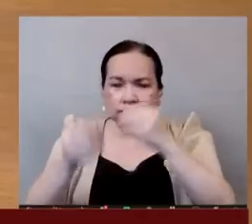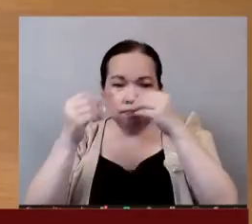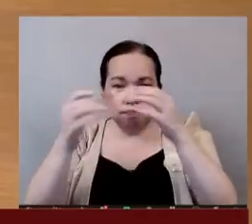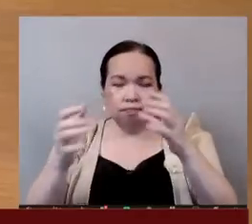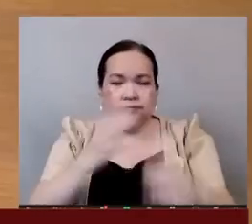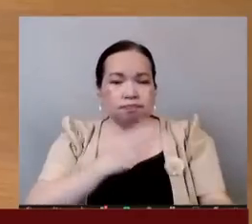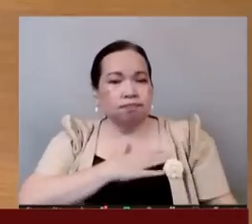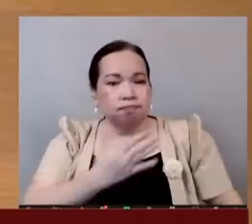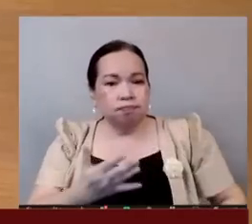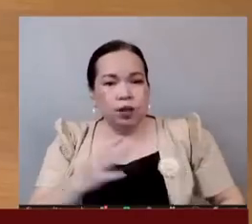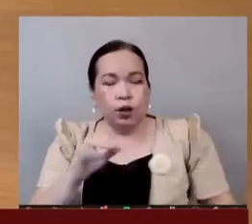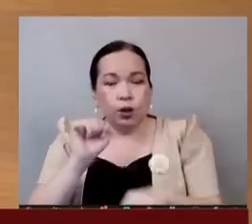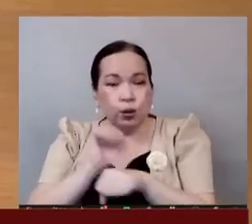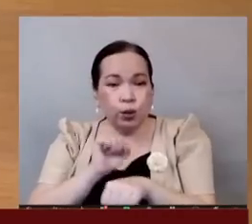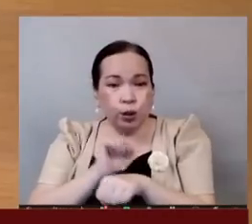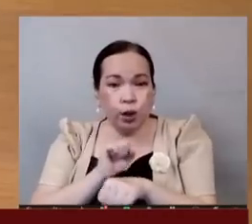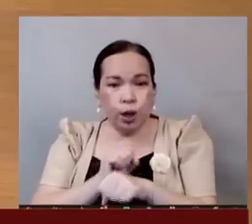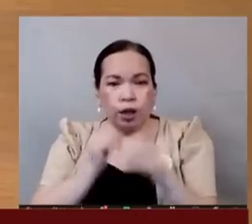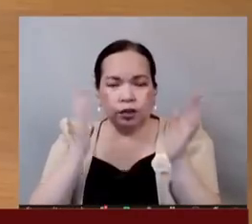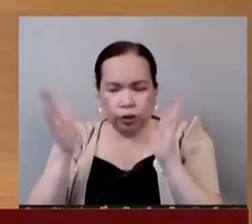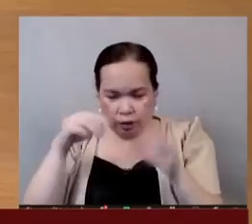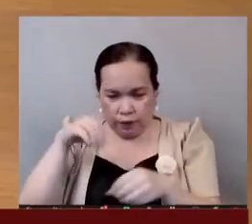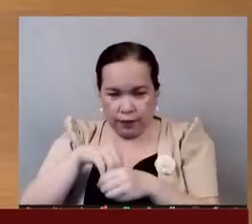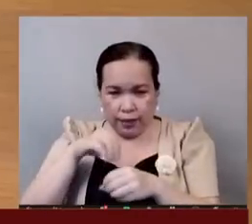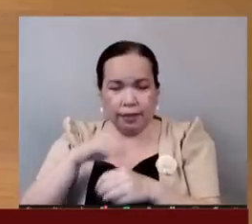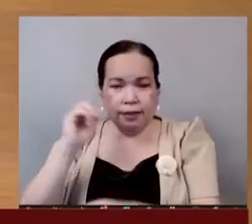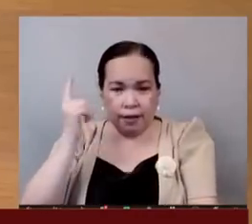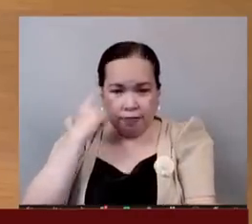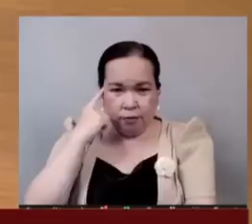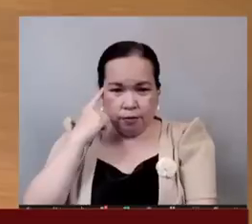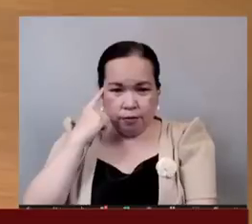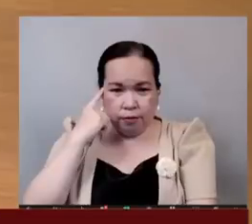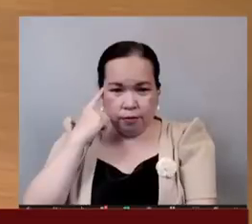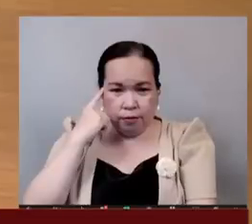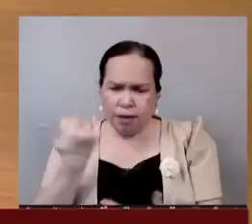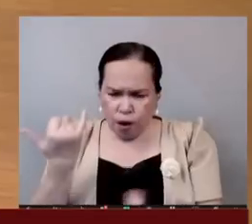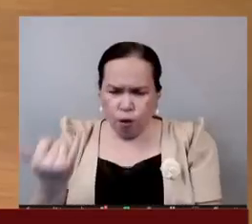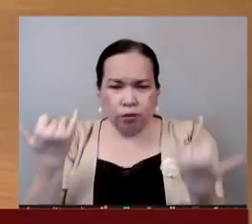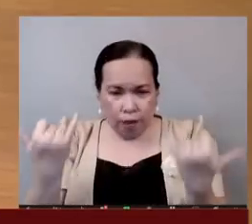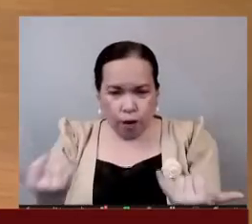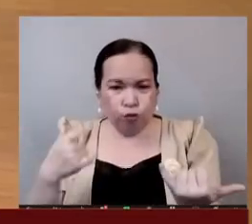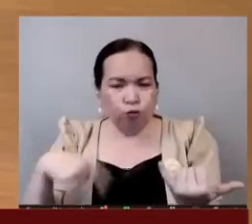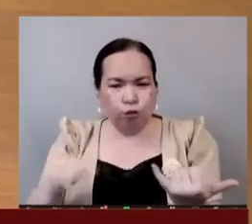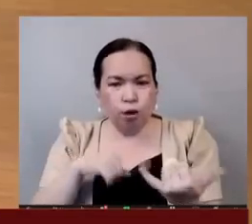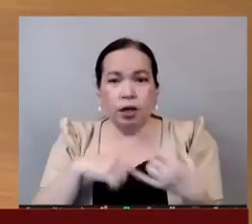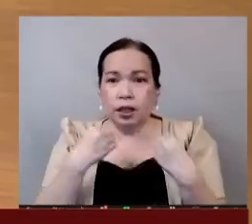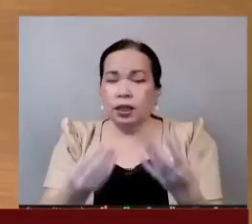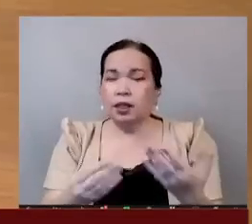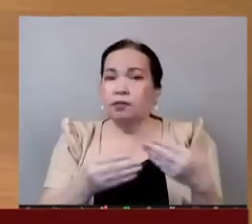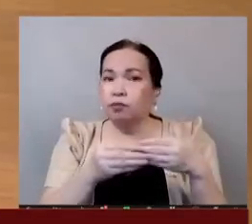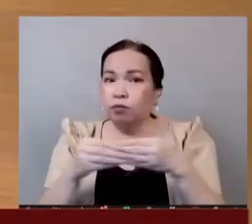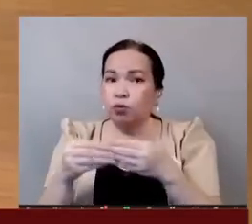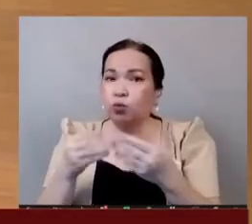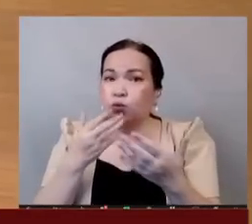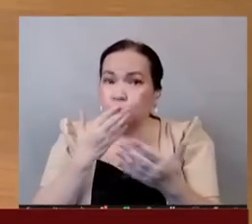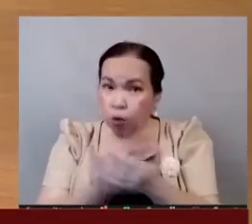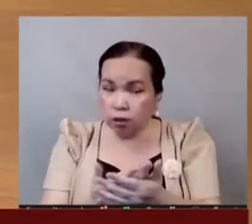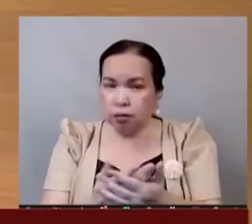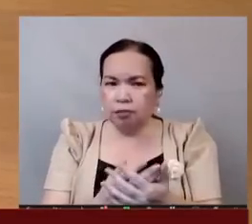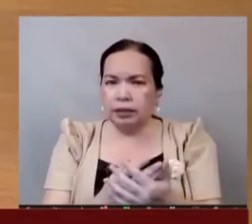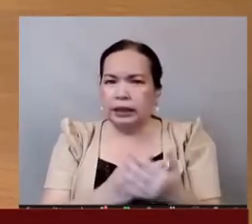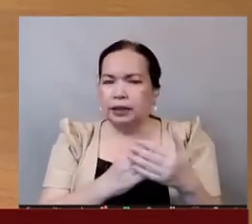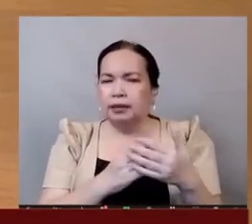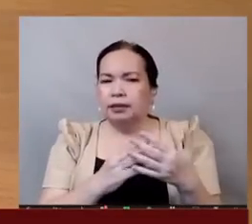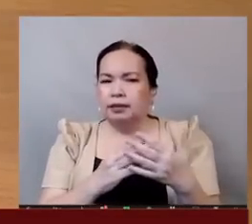dedicated workers serving in our government. It is up to us to provide good leadership and guidance. They love